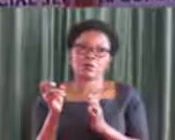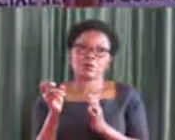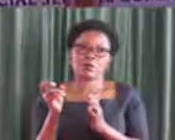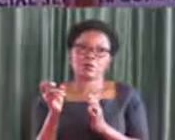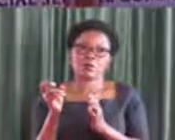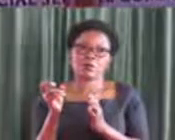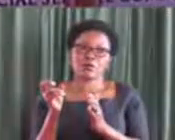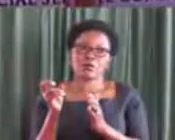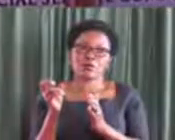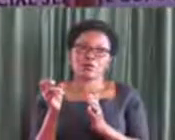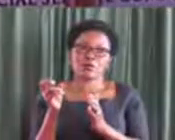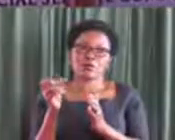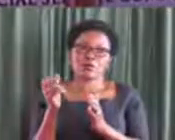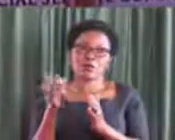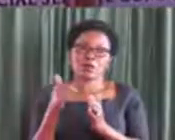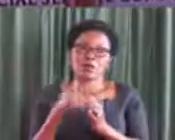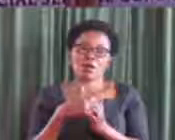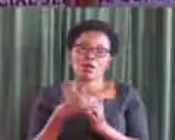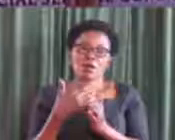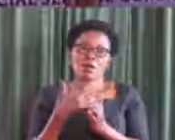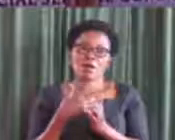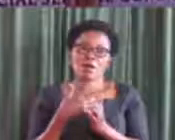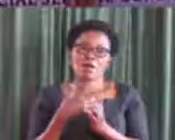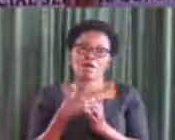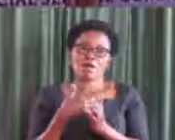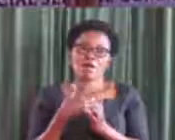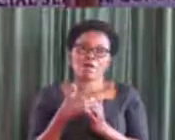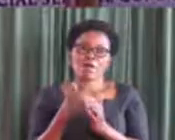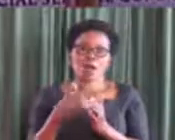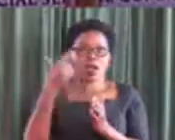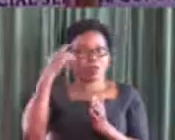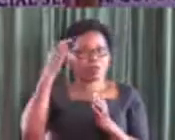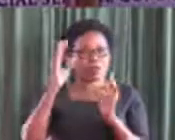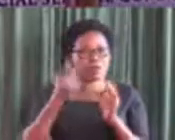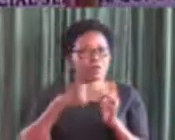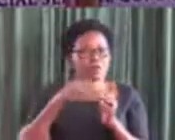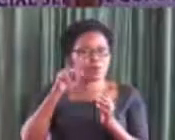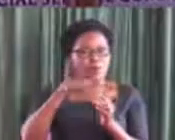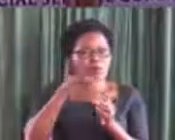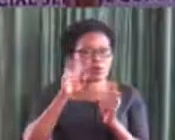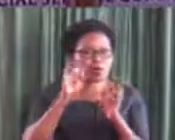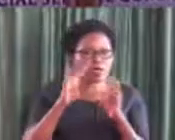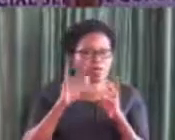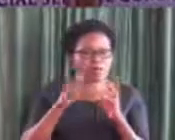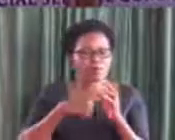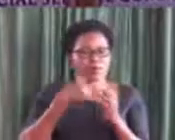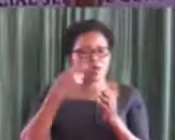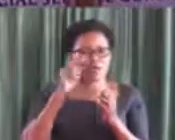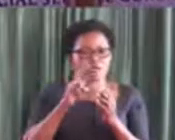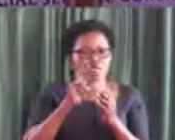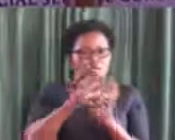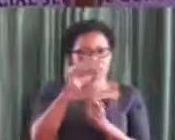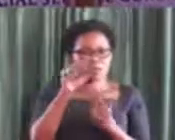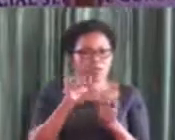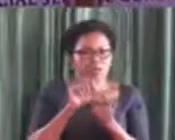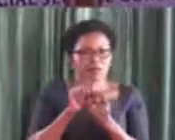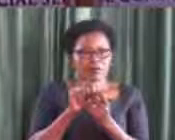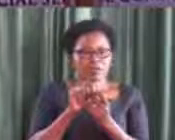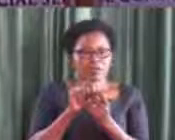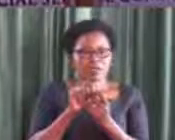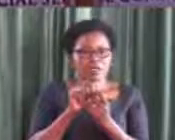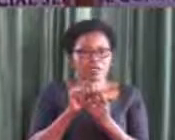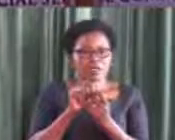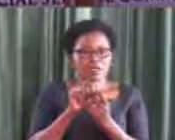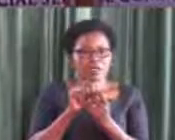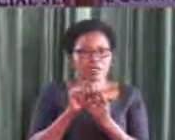I have, I think if I'm not wrong, also seen a specific regulations